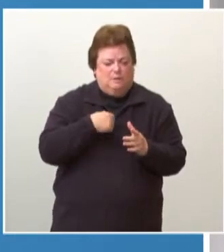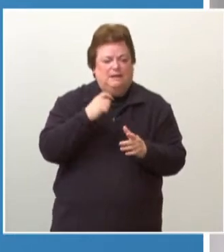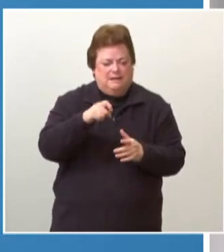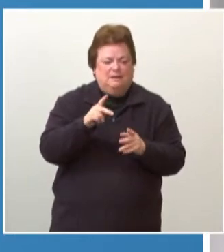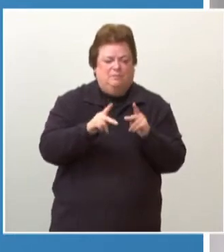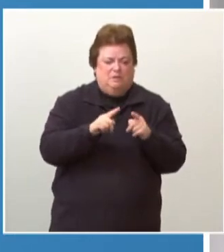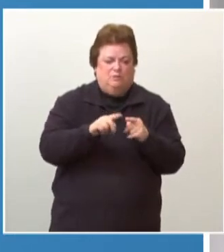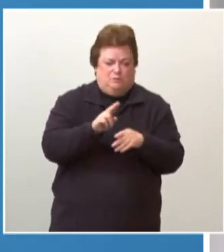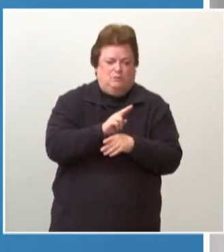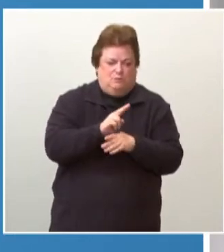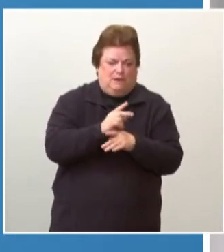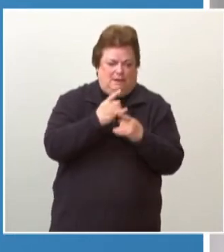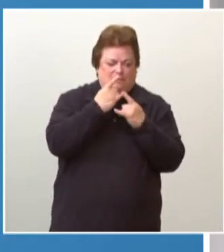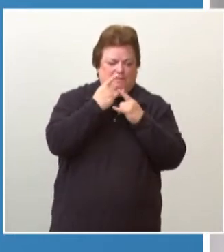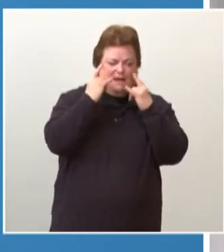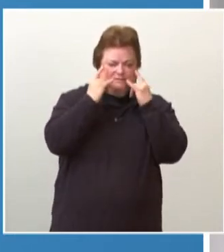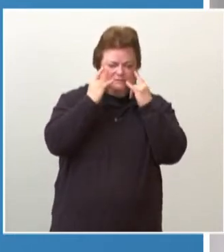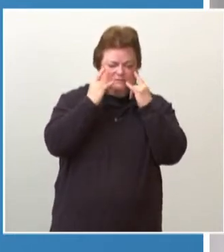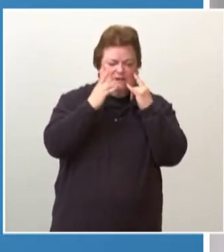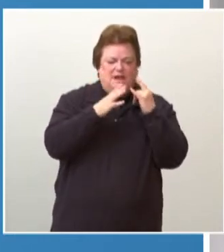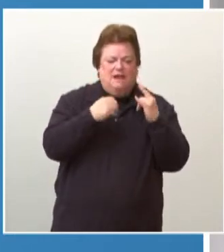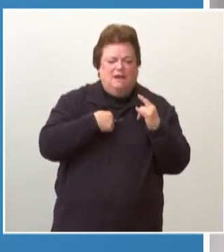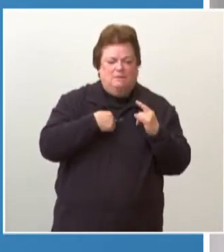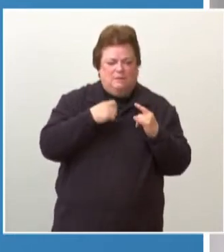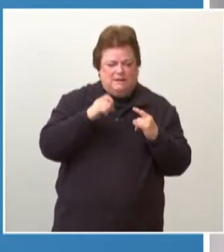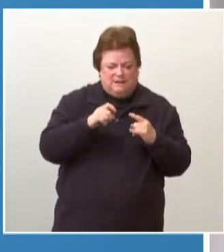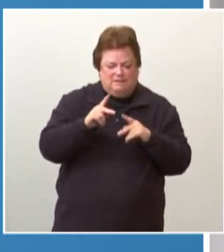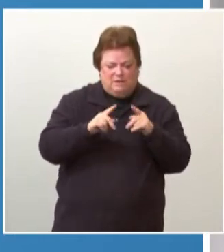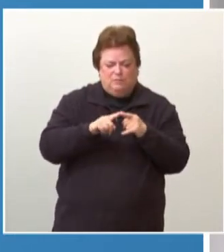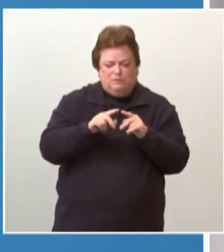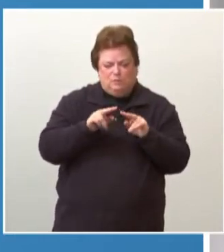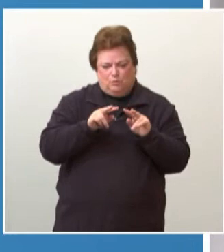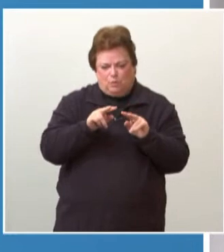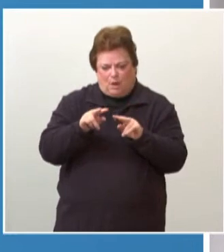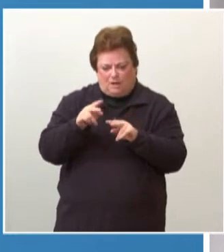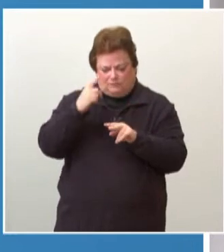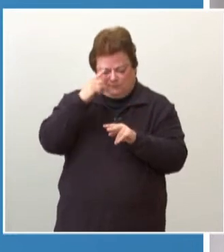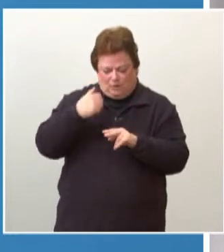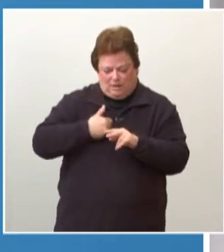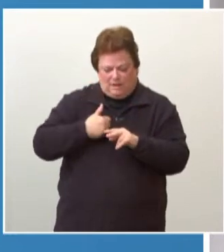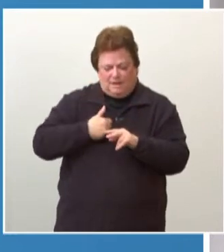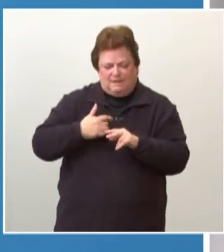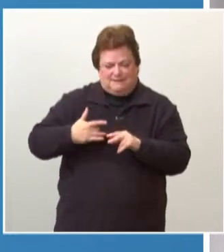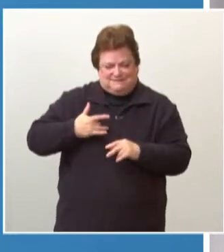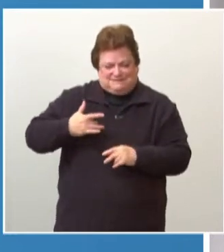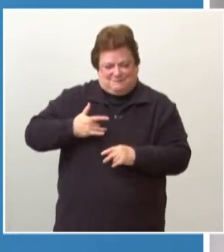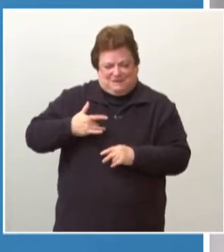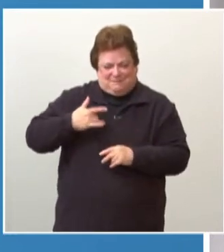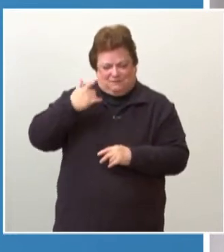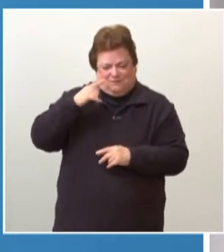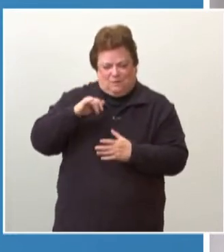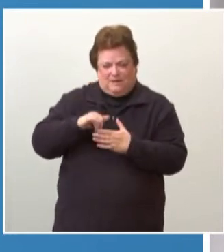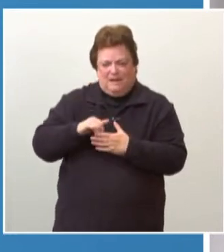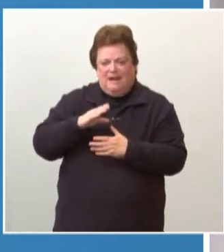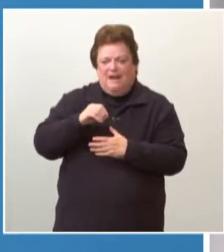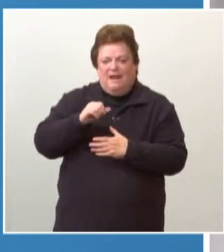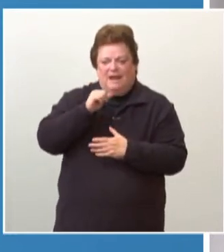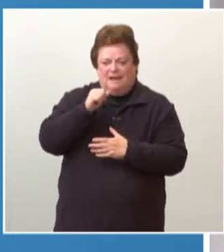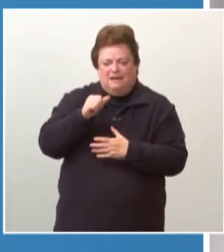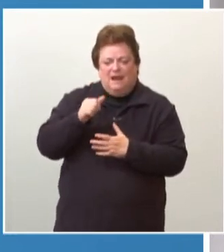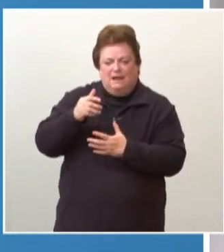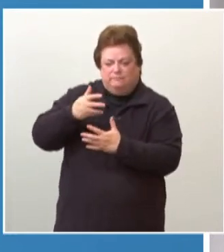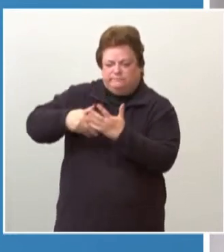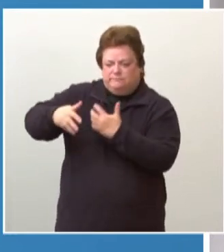wear a mask. And then we need them to monitor for signs and symptoms of illness. And please not be around